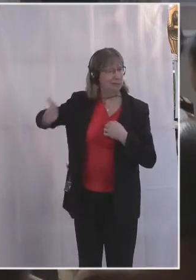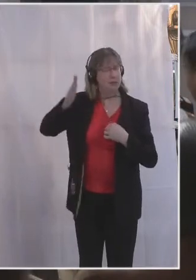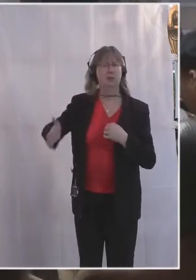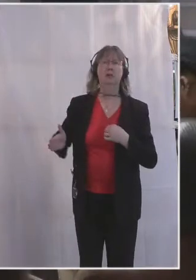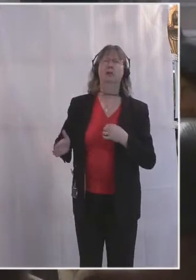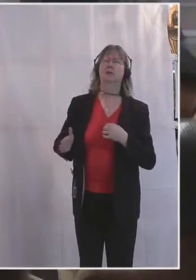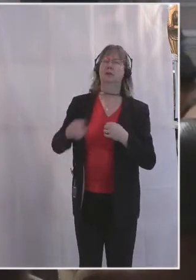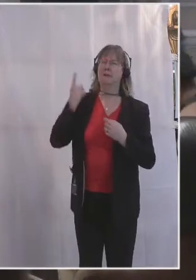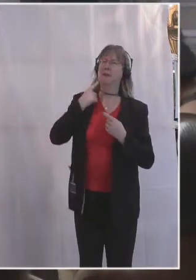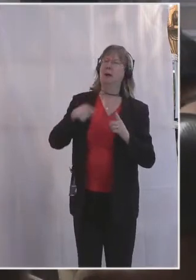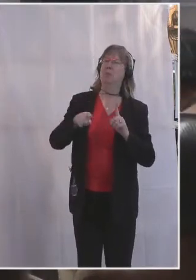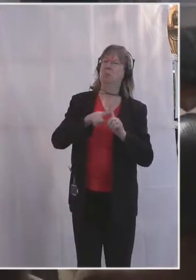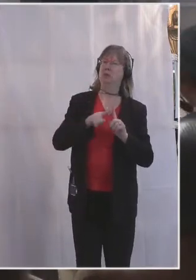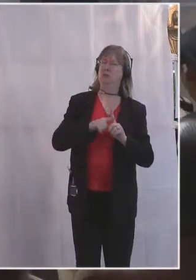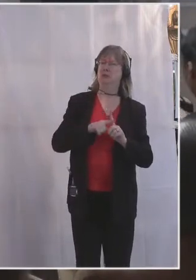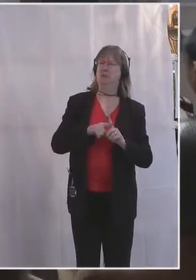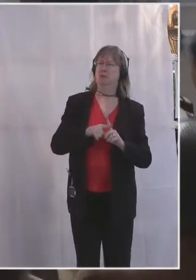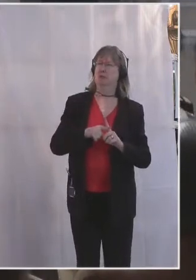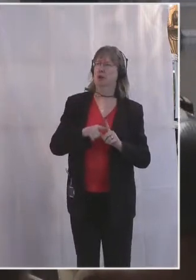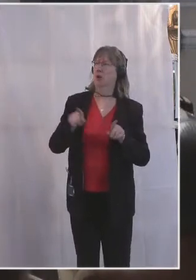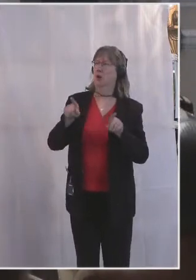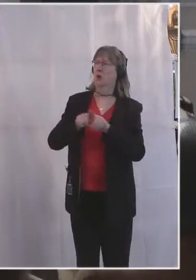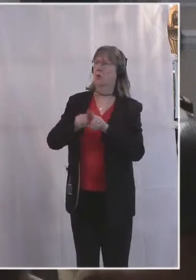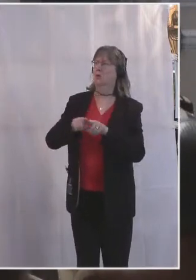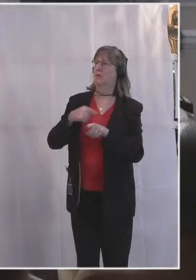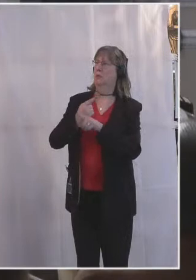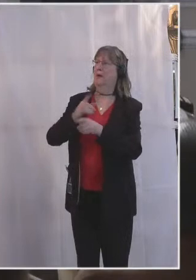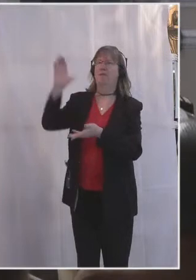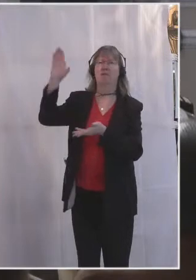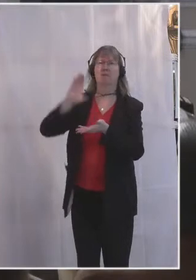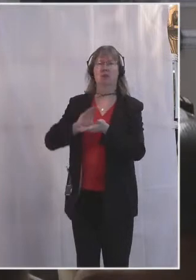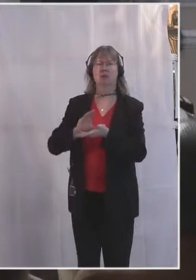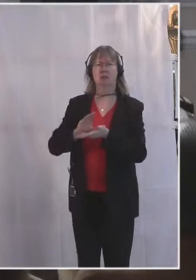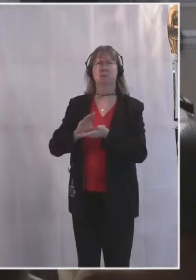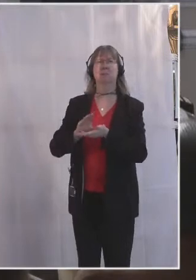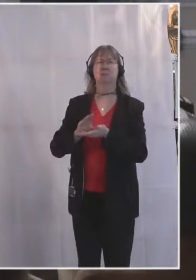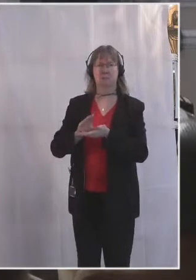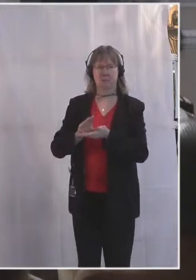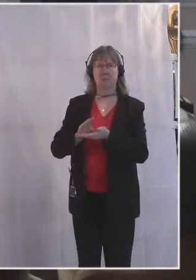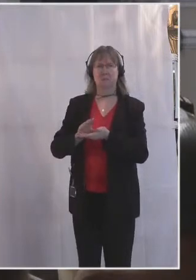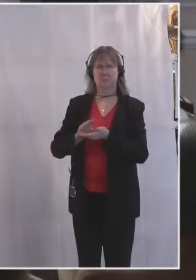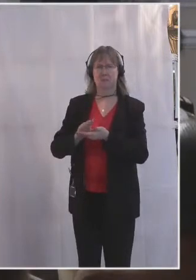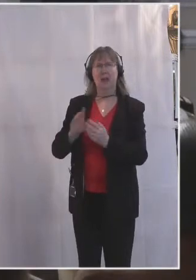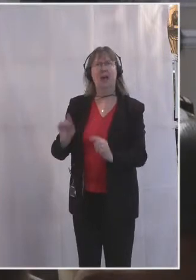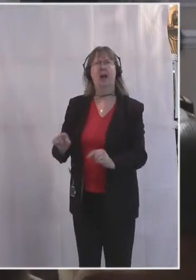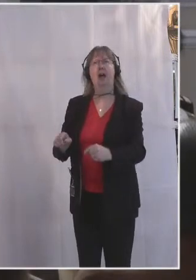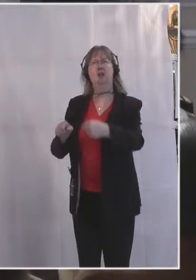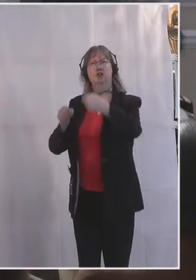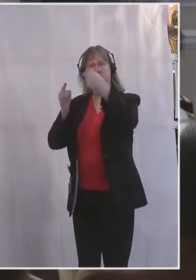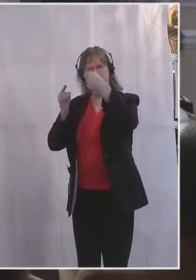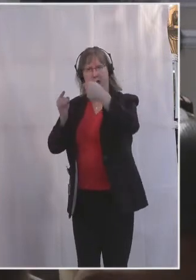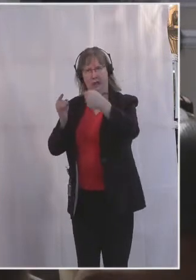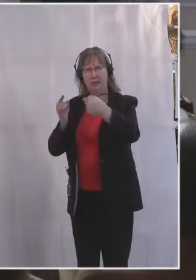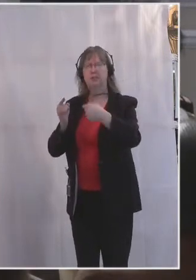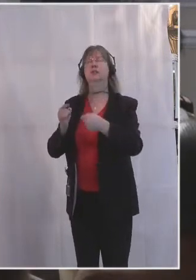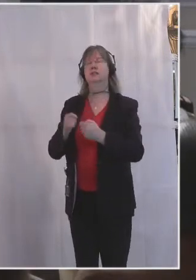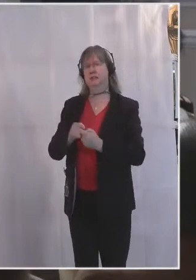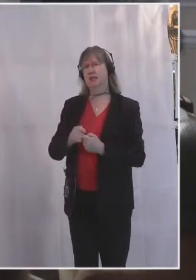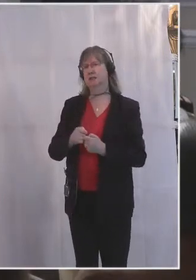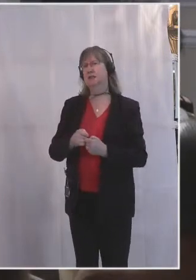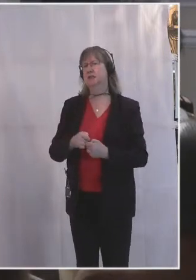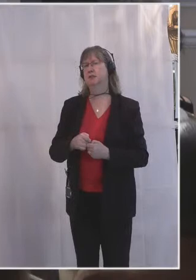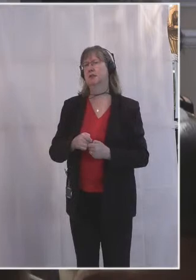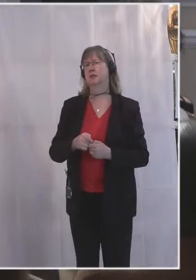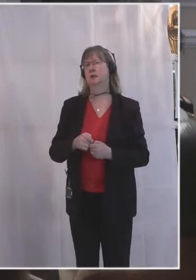then yeah, the funding stuff. Do you know, I think they are the business challenges that come along with kind